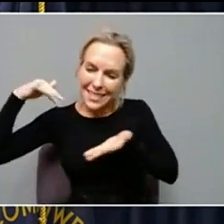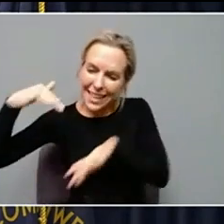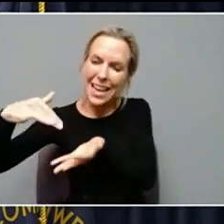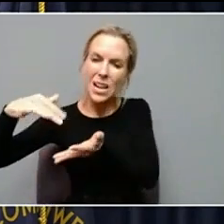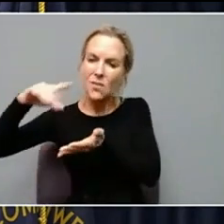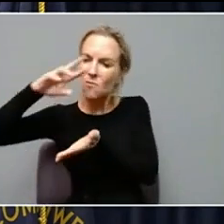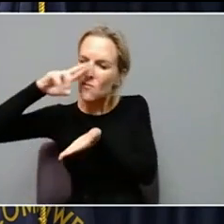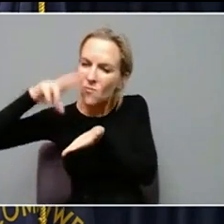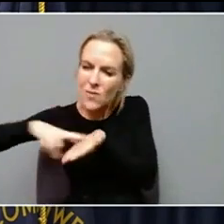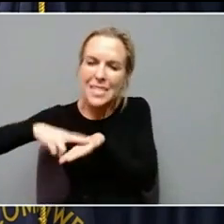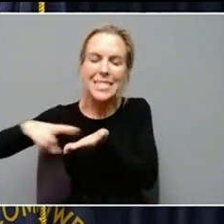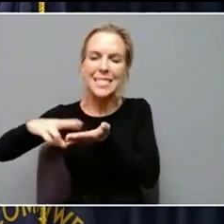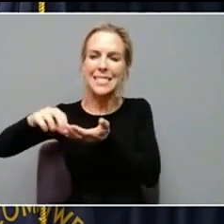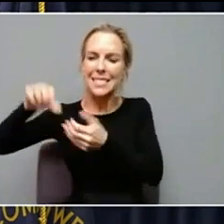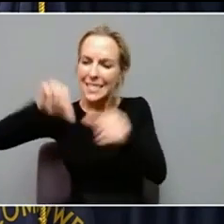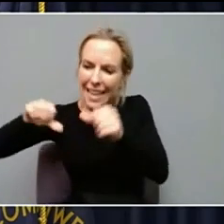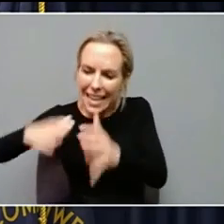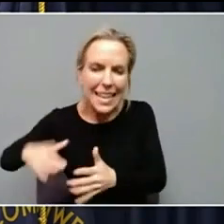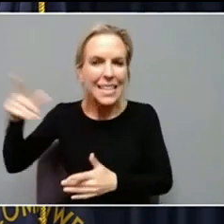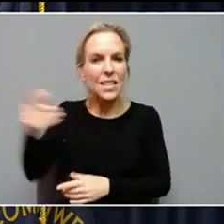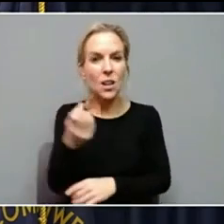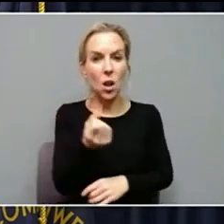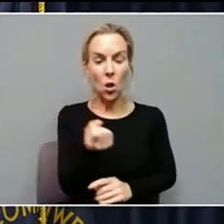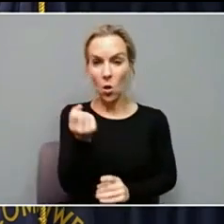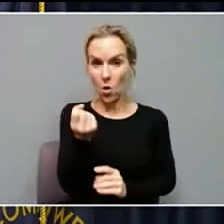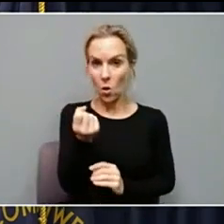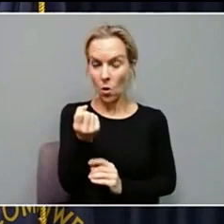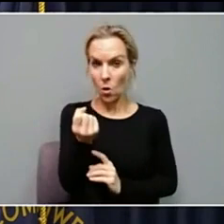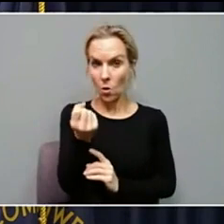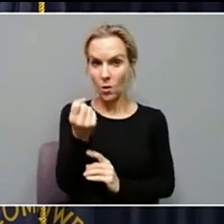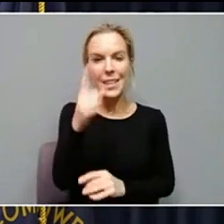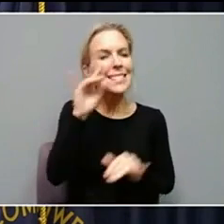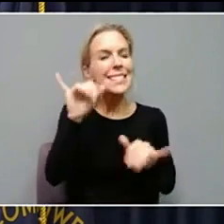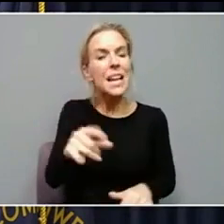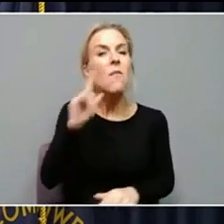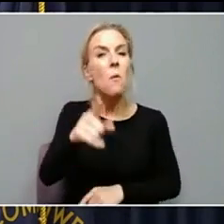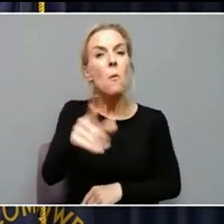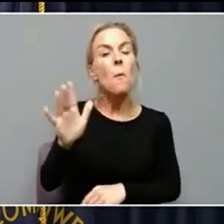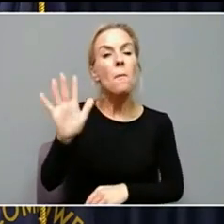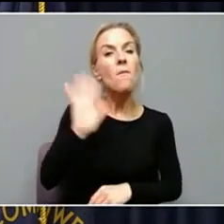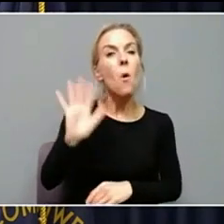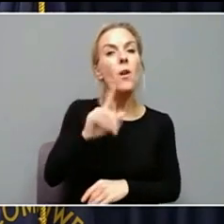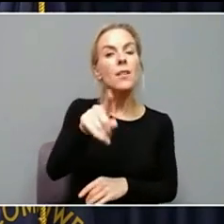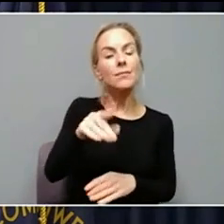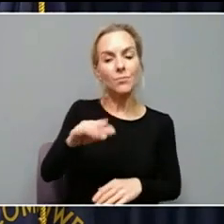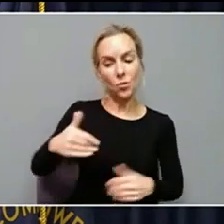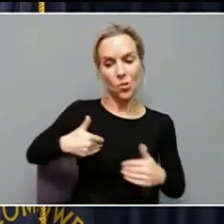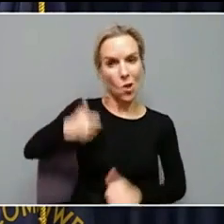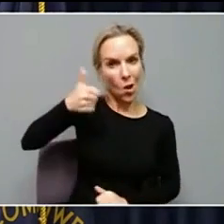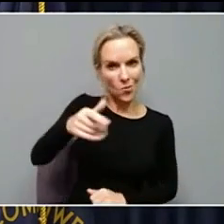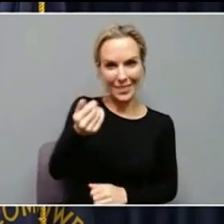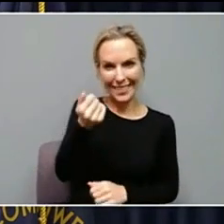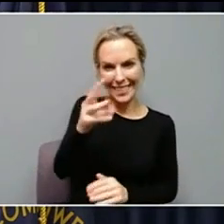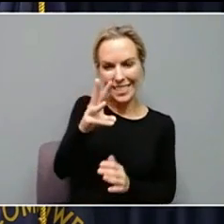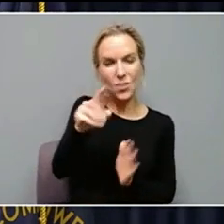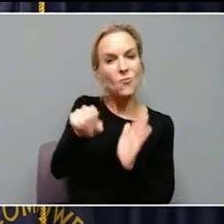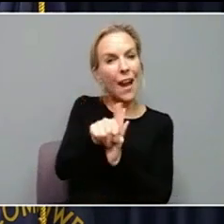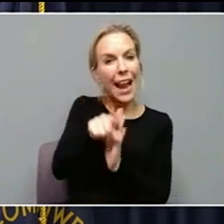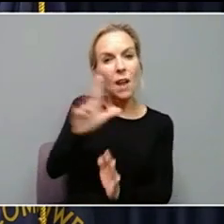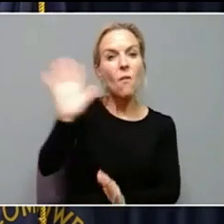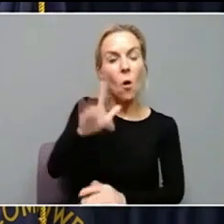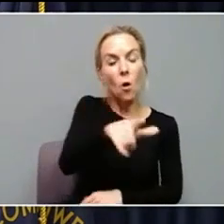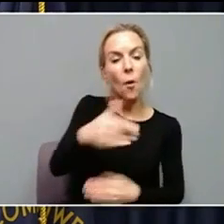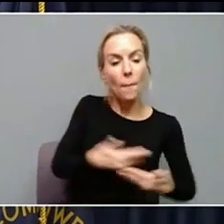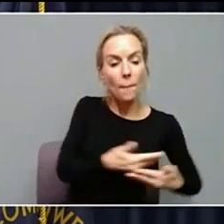for the 12 vaccines you got to take before sixth grade that we have all had, more than 30 plus shots for them.